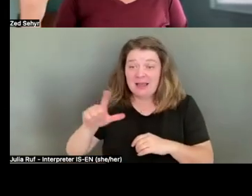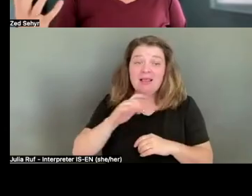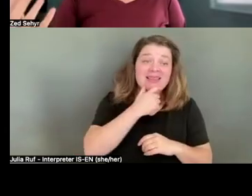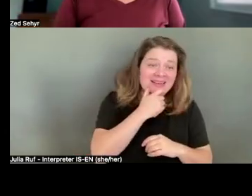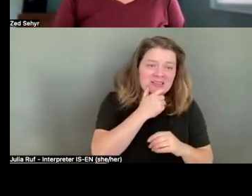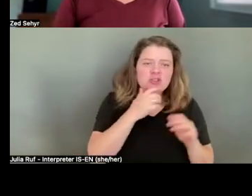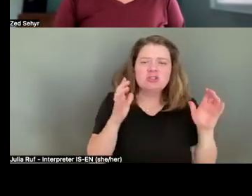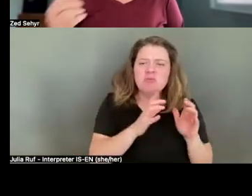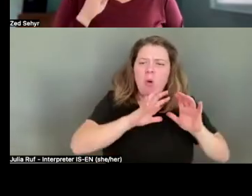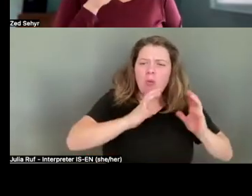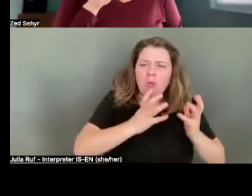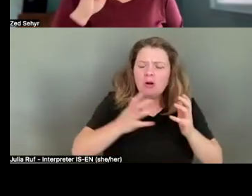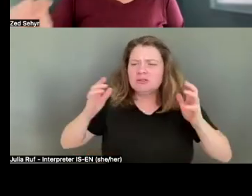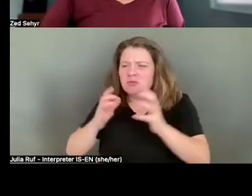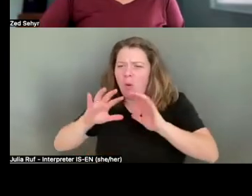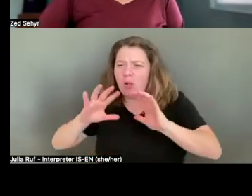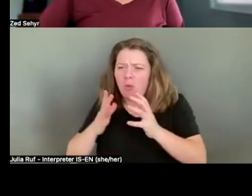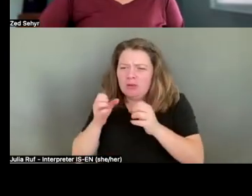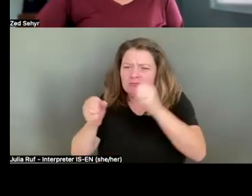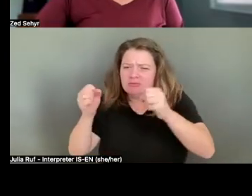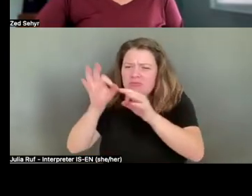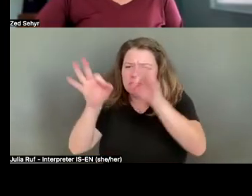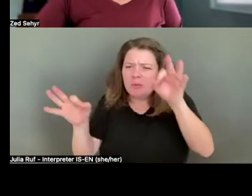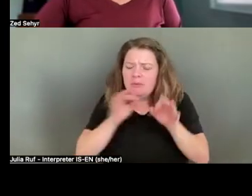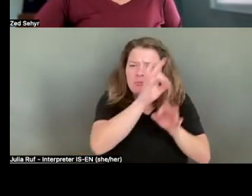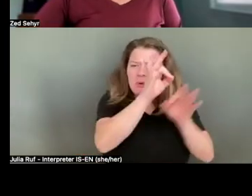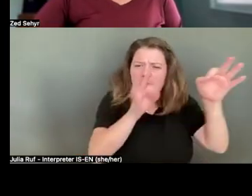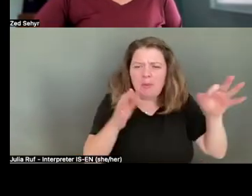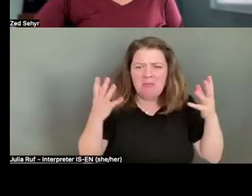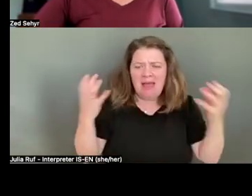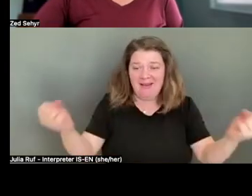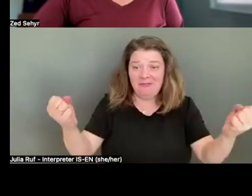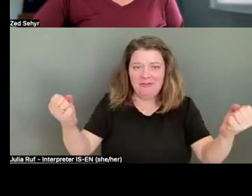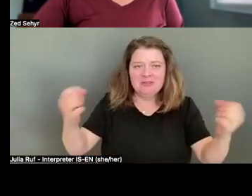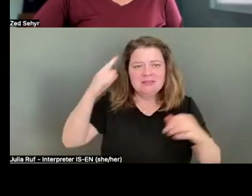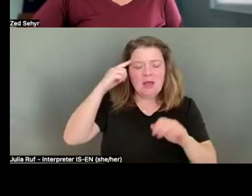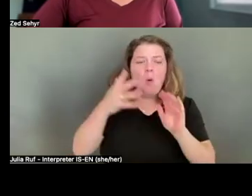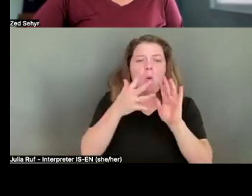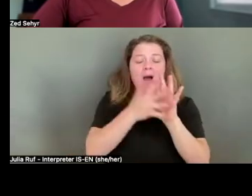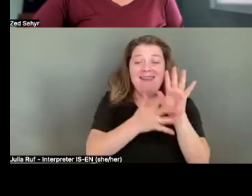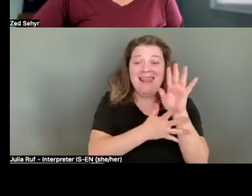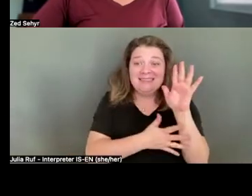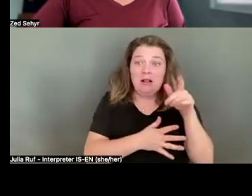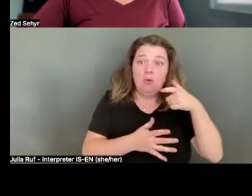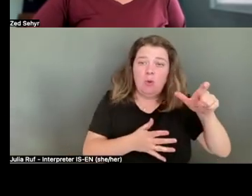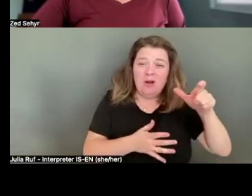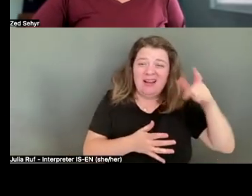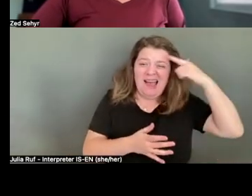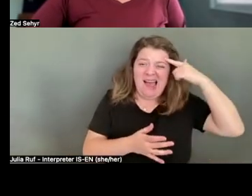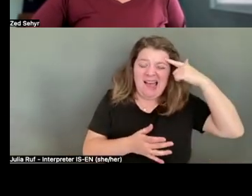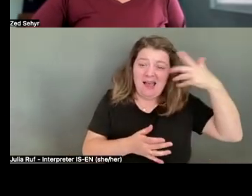which are optimized to support lexical retrieval. So both languages regardless modality.